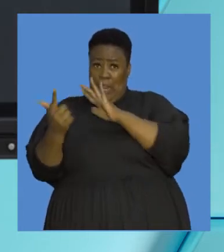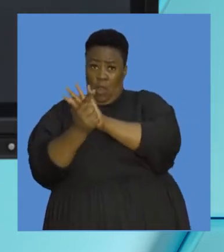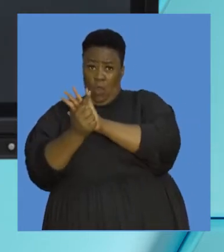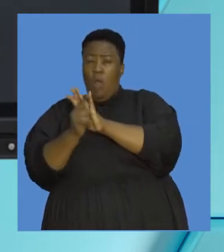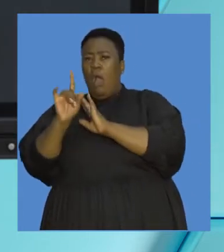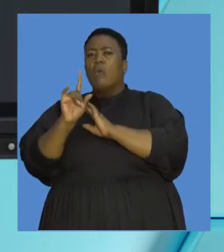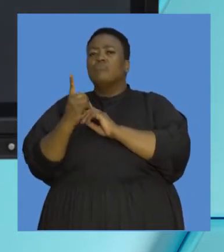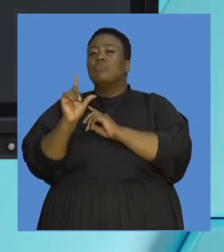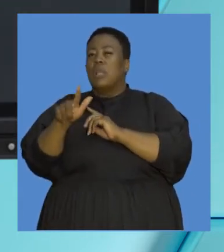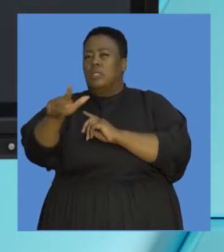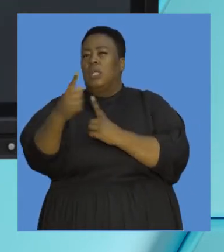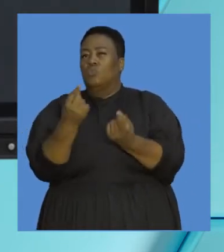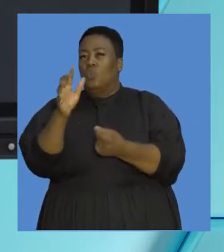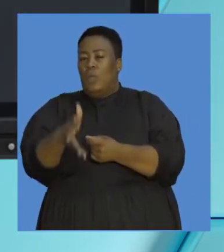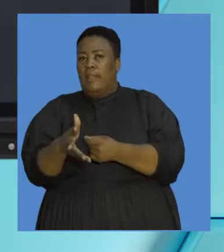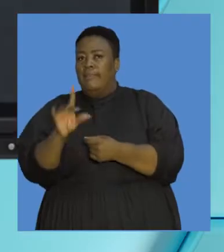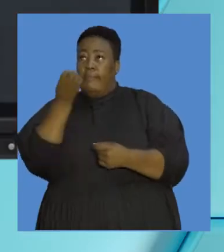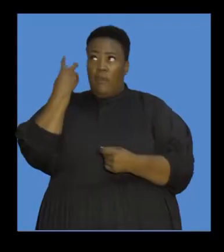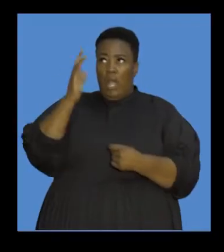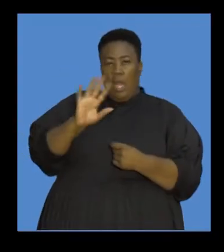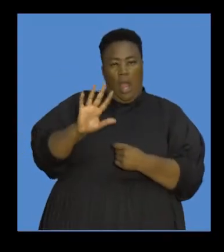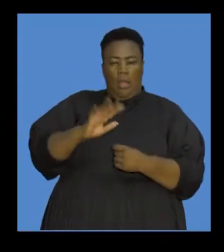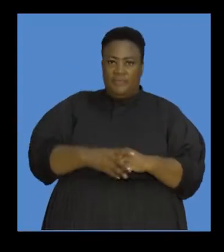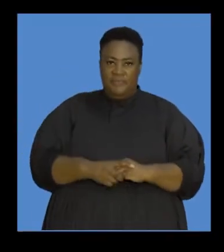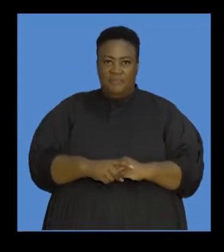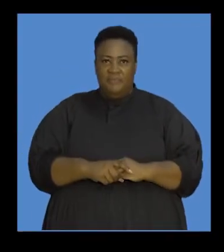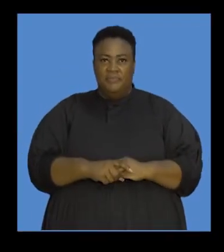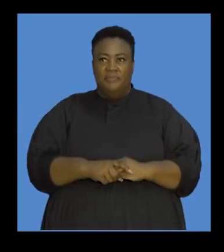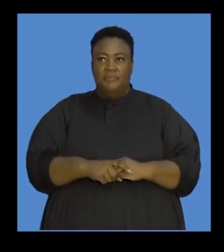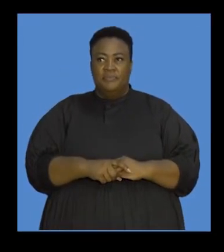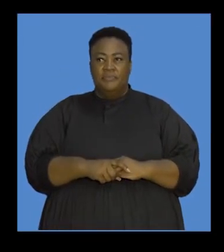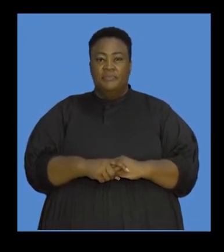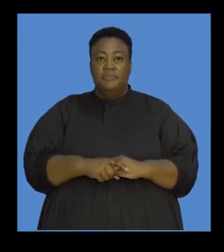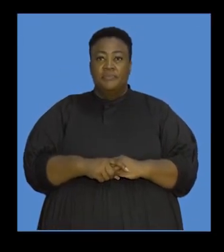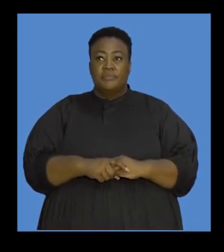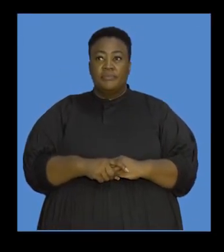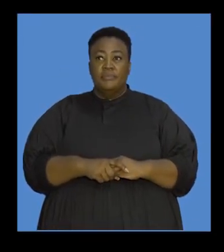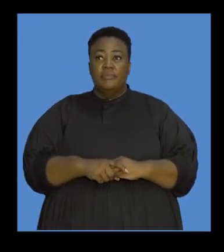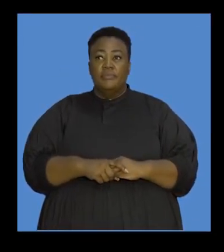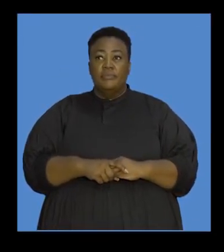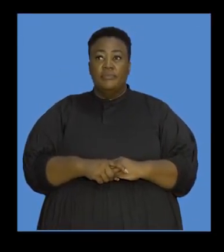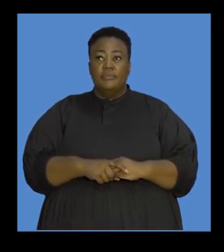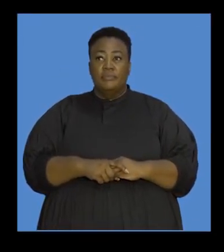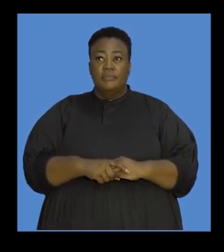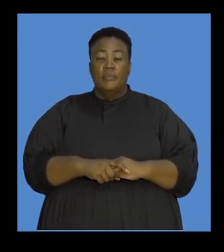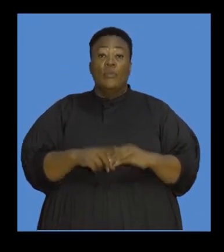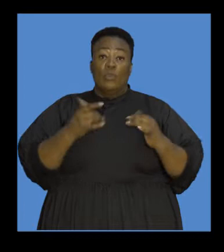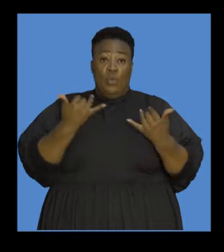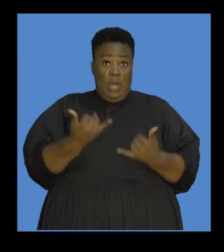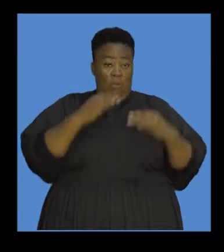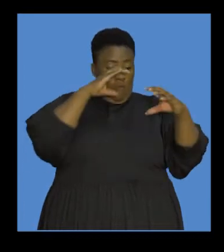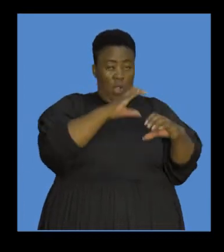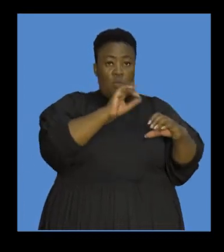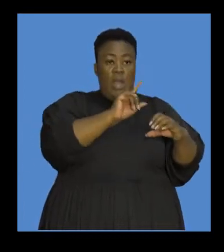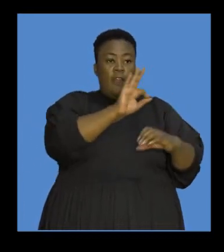there. Okay, so don't worry. I haven't forgotten about it. So we're going to look at force and